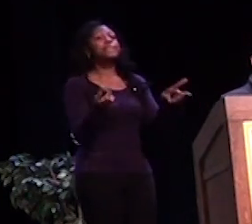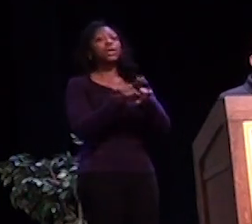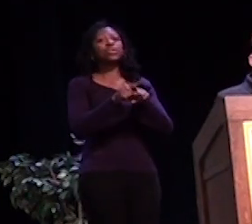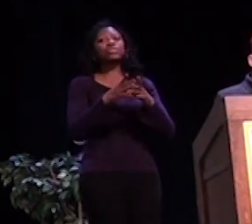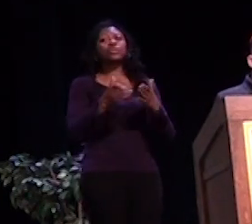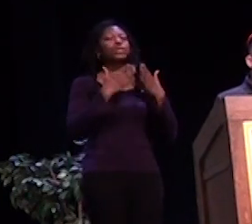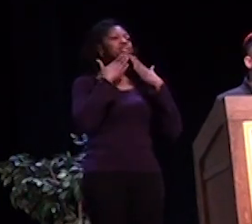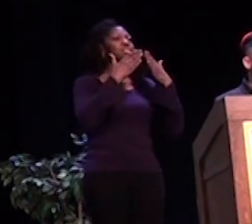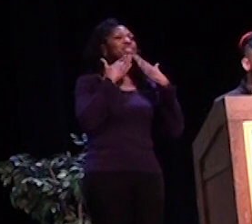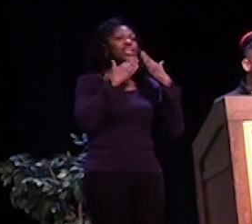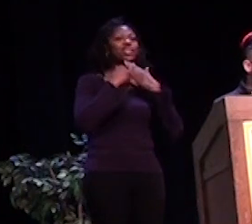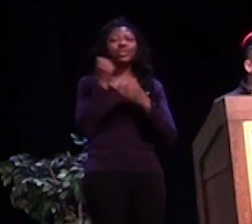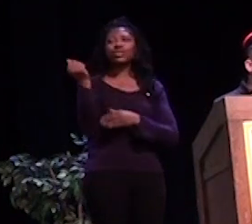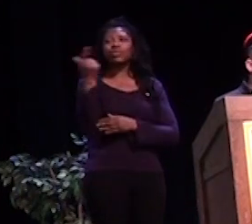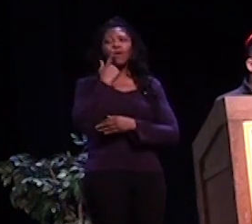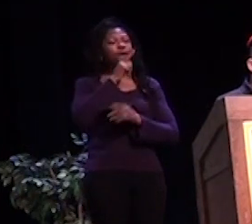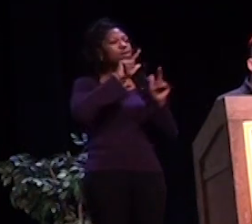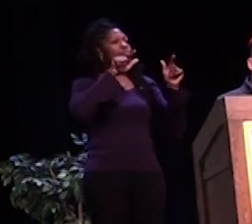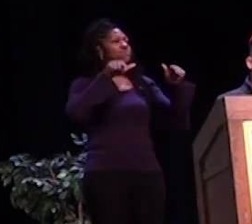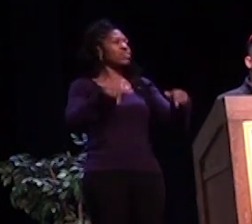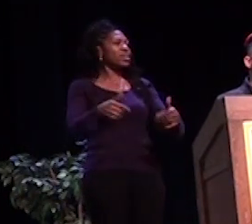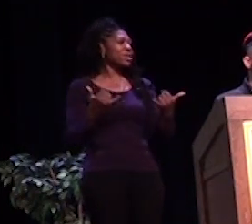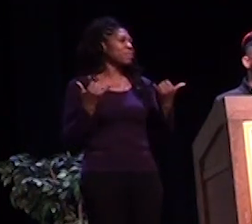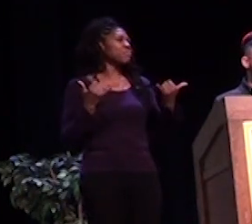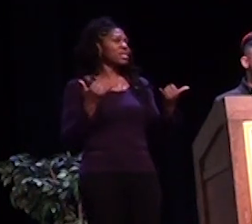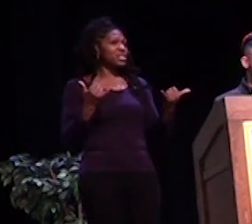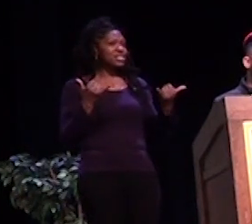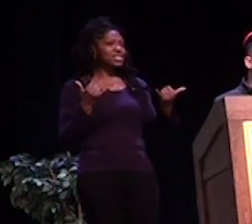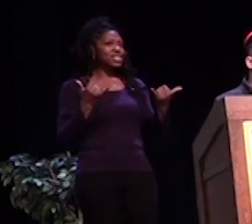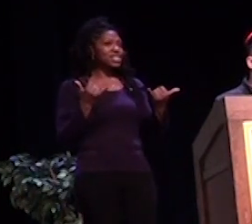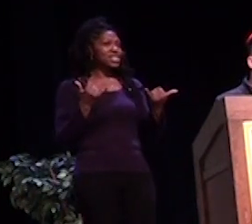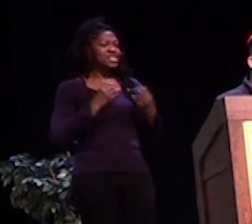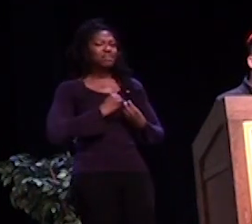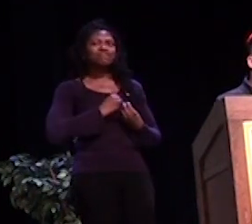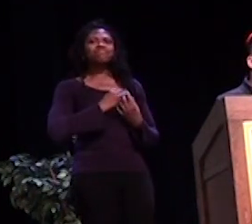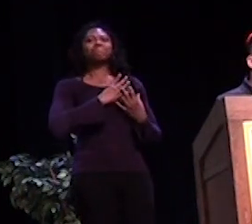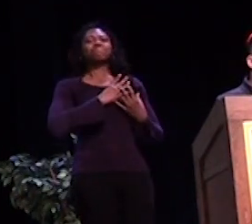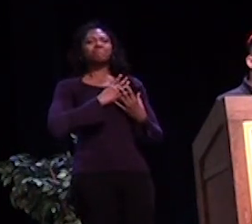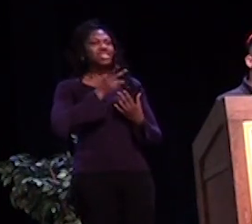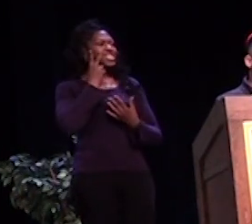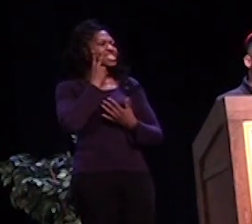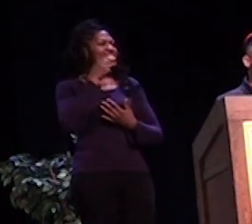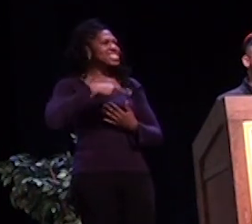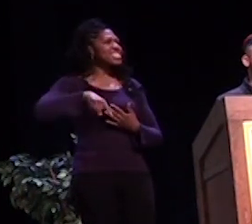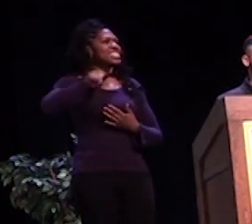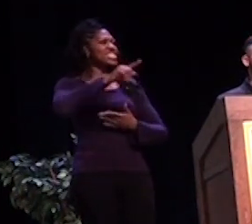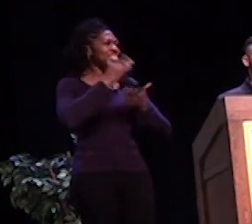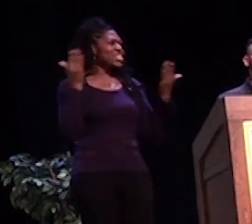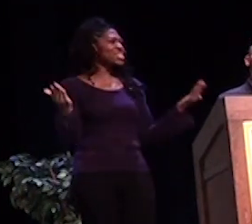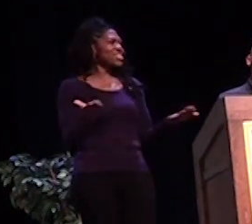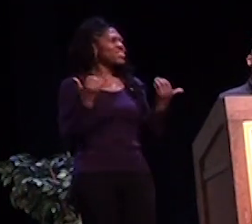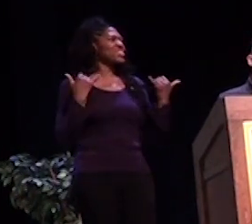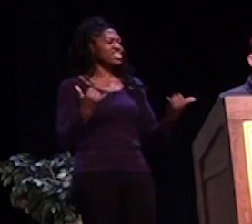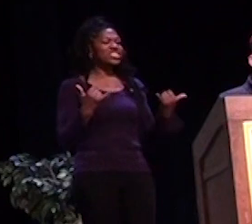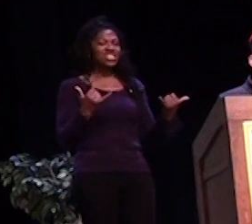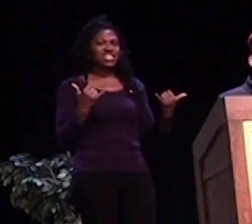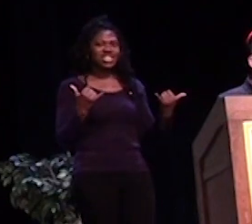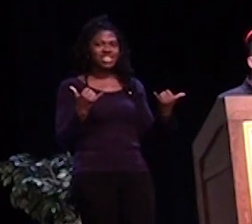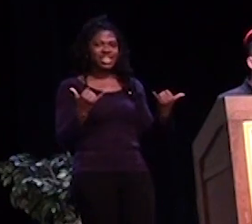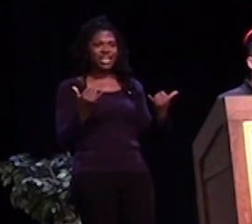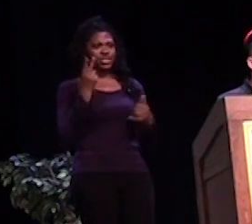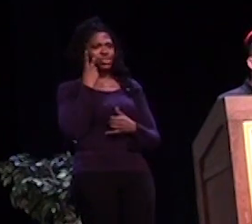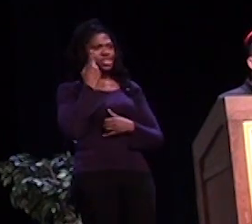each of you for being here at 10 a.m. on Saturday morning. It fills my heart that you're all here, and it's a demonstration that we're all on the same